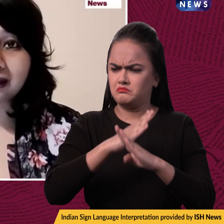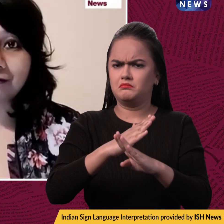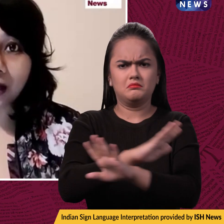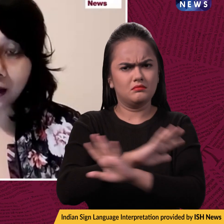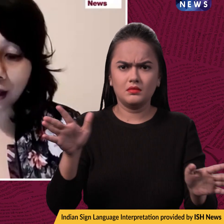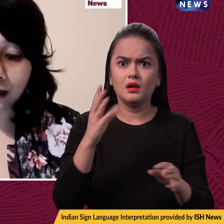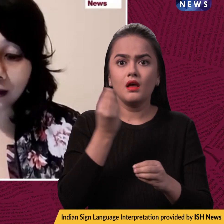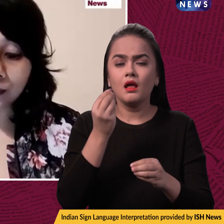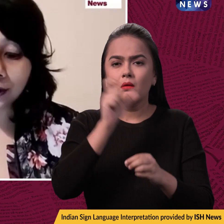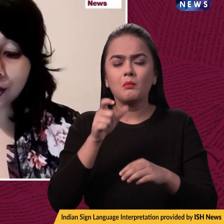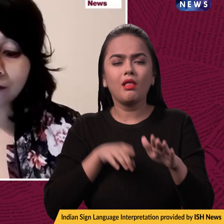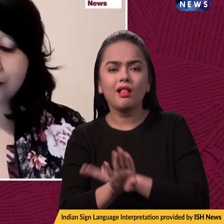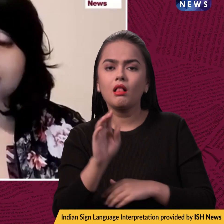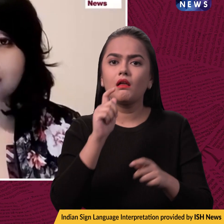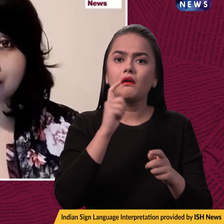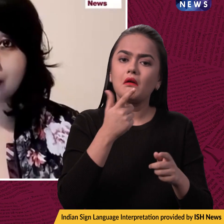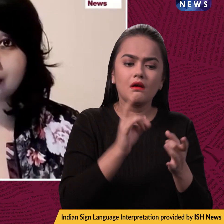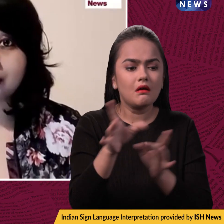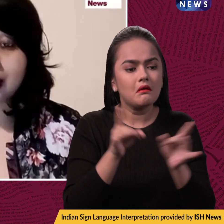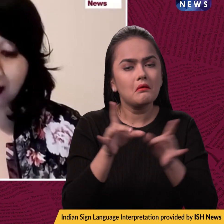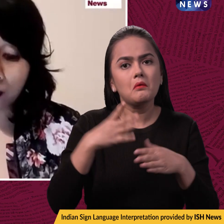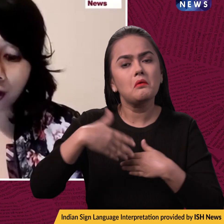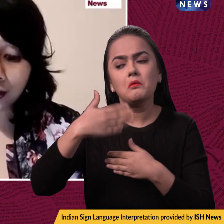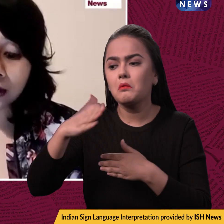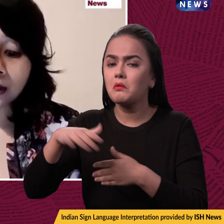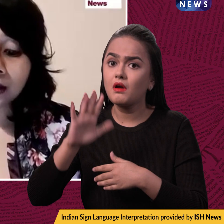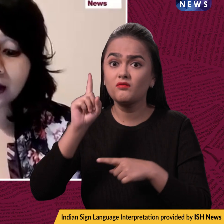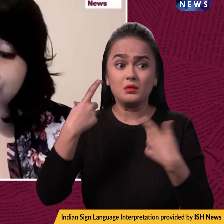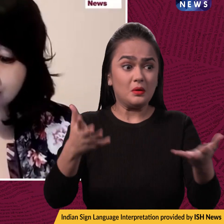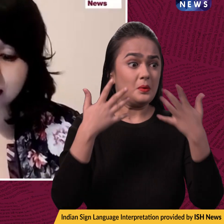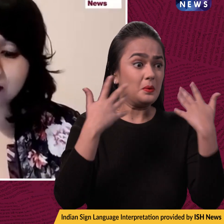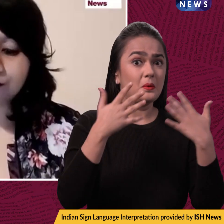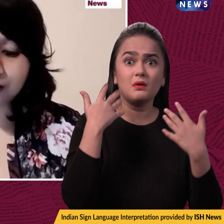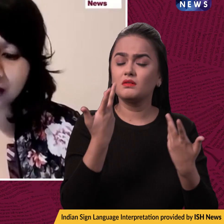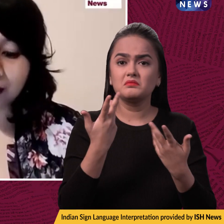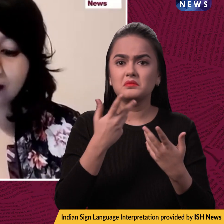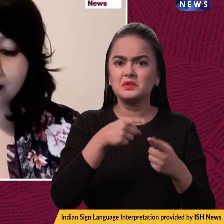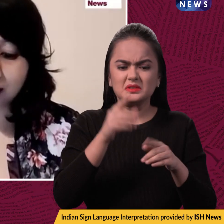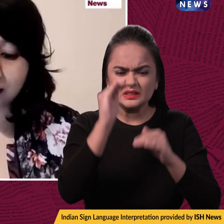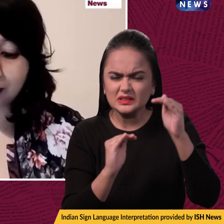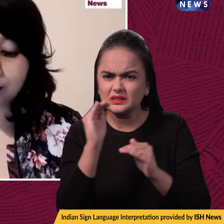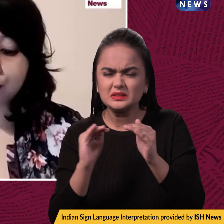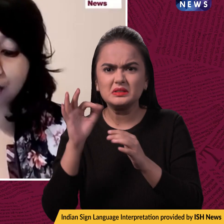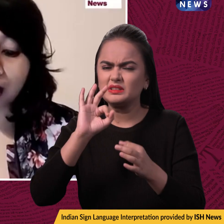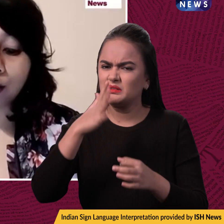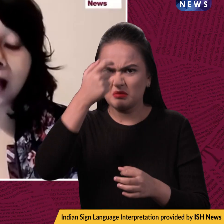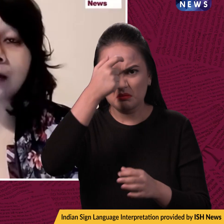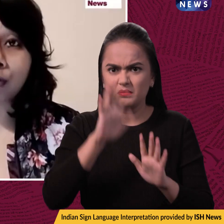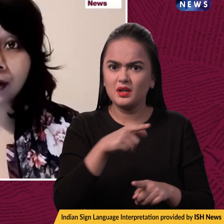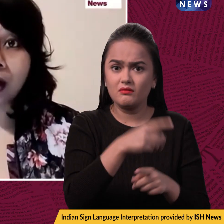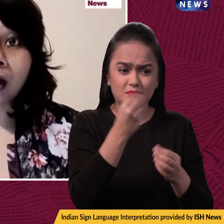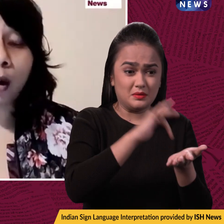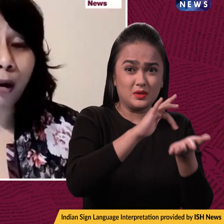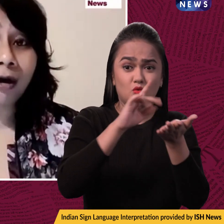seen bursting firecrackers, which further degraded the air quality. Neighboring cities of Faridabad, Ghaziabad, Gurgaon,